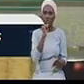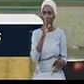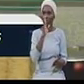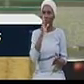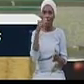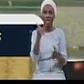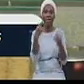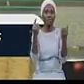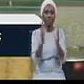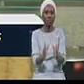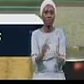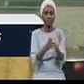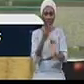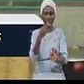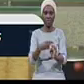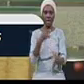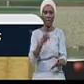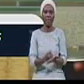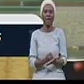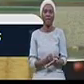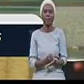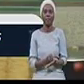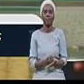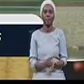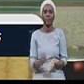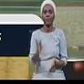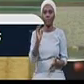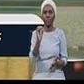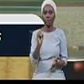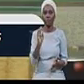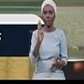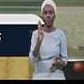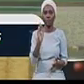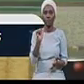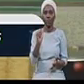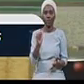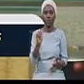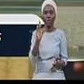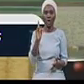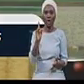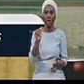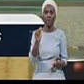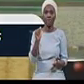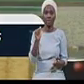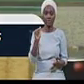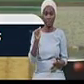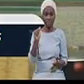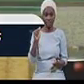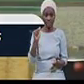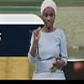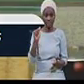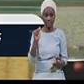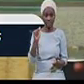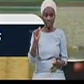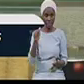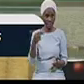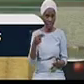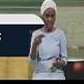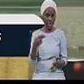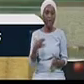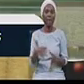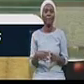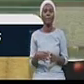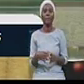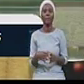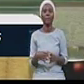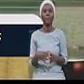Obadiah chapter 1, only one chapter. Obadiah is after Amos. I'm reading